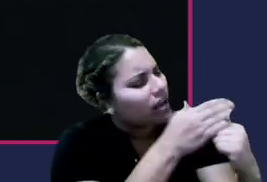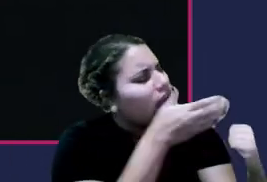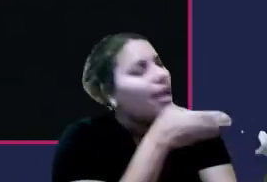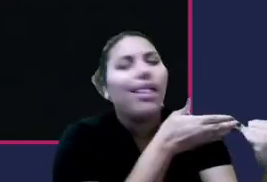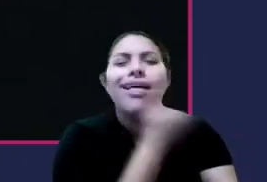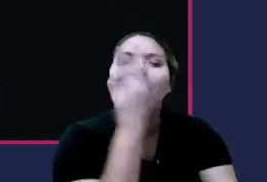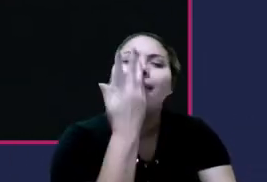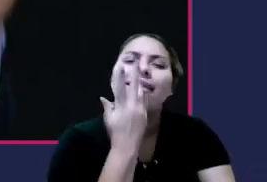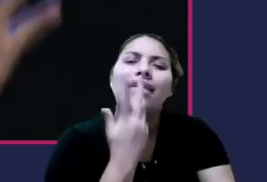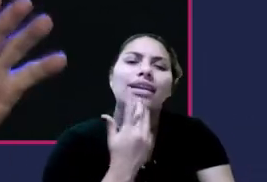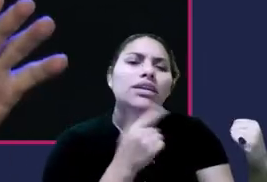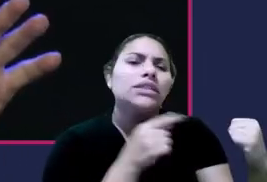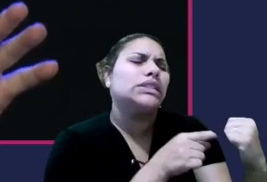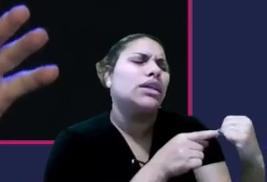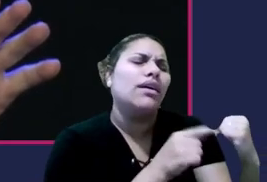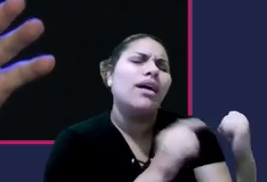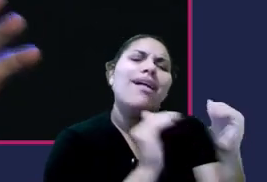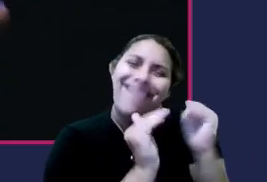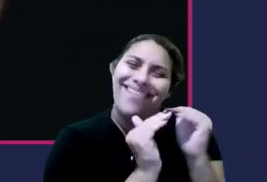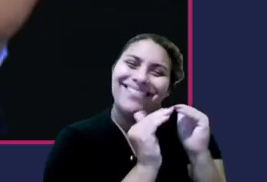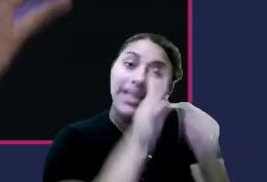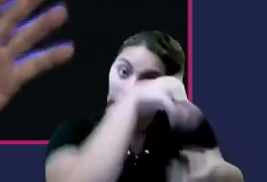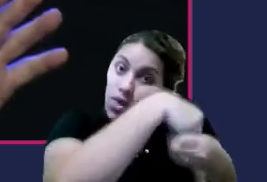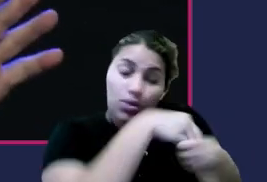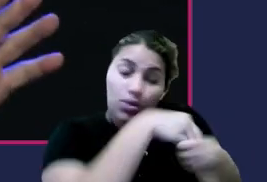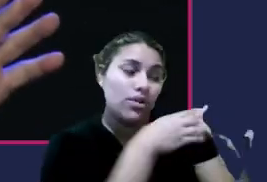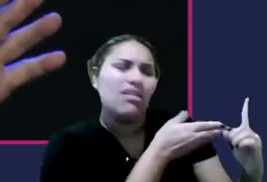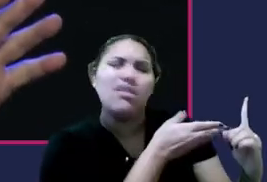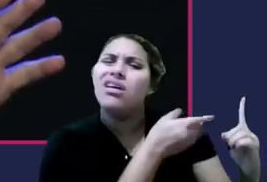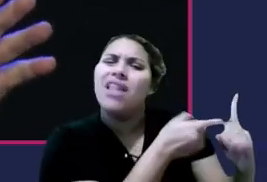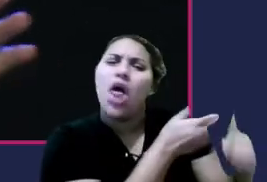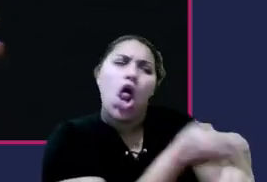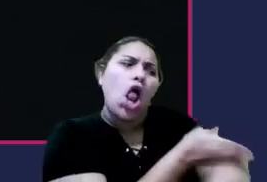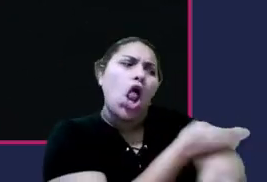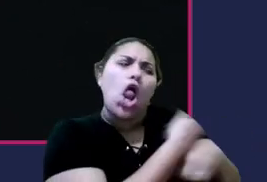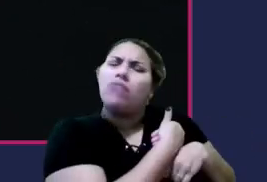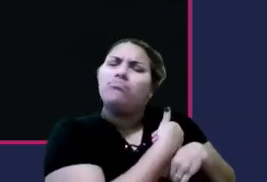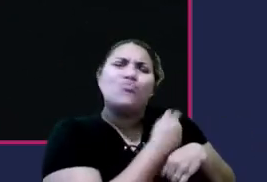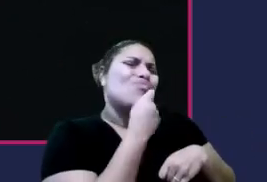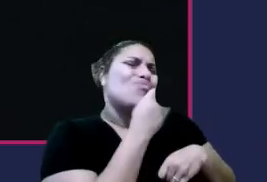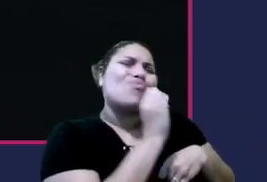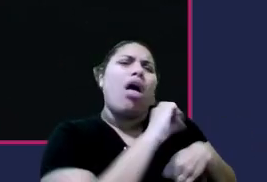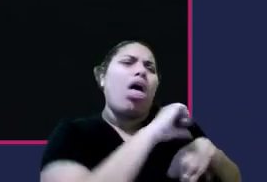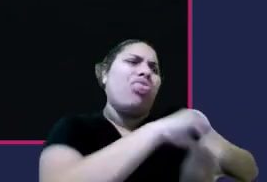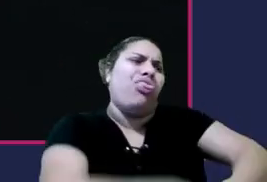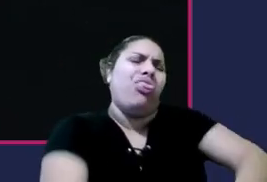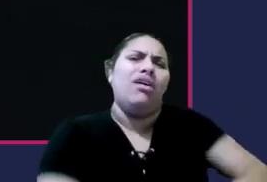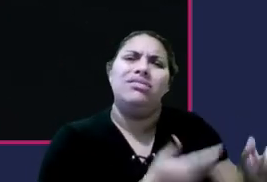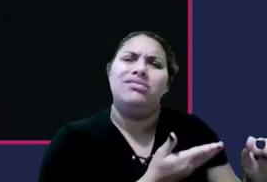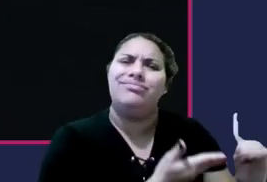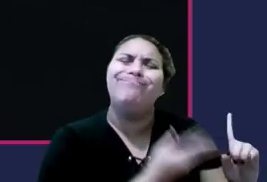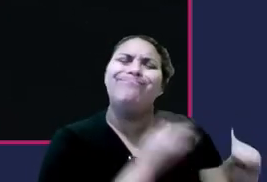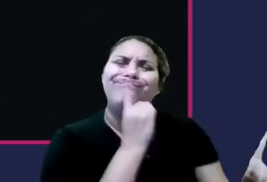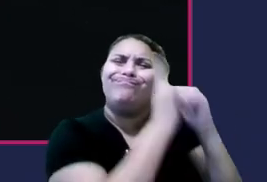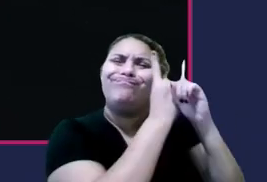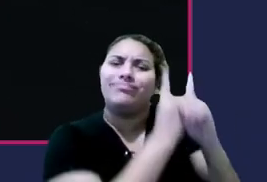who received the early diagnostic, and with a kid that didn't receive the early diagnostic. That